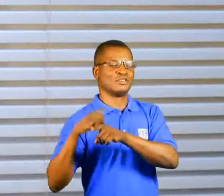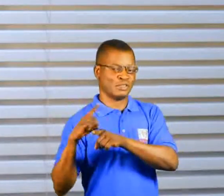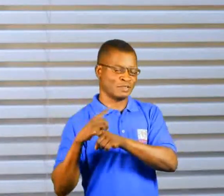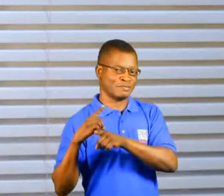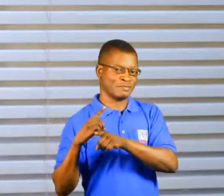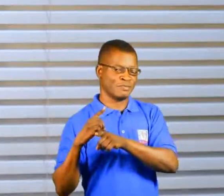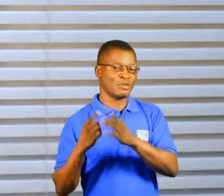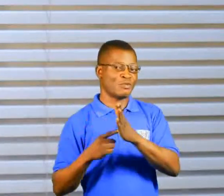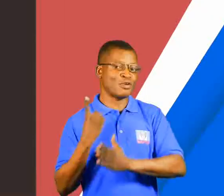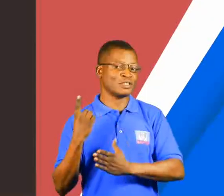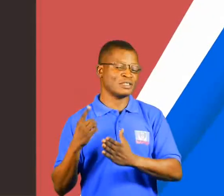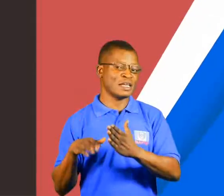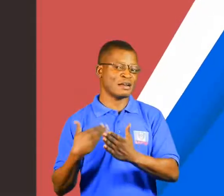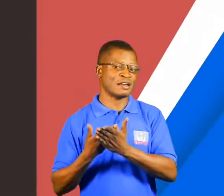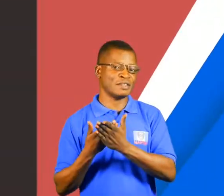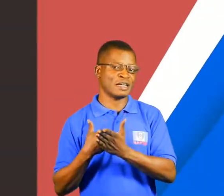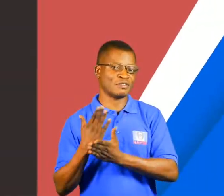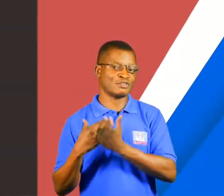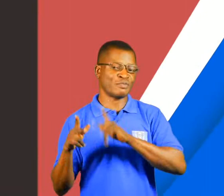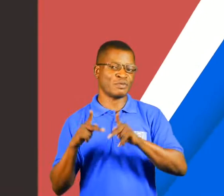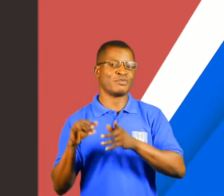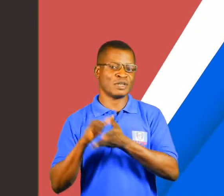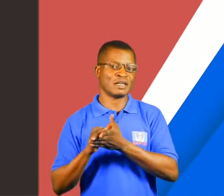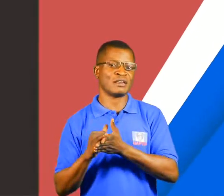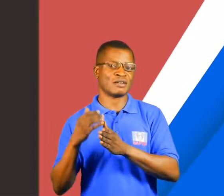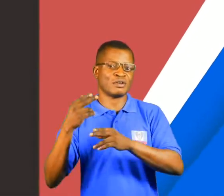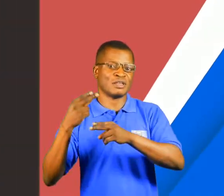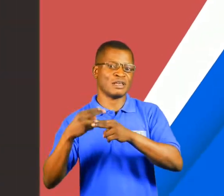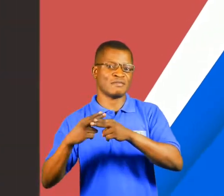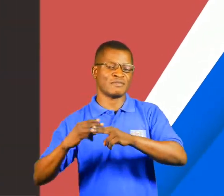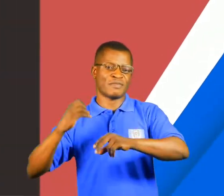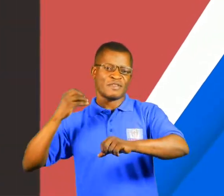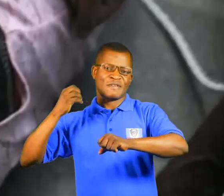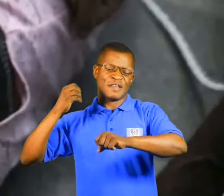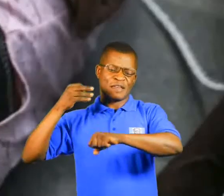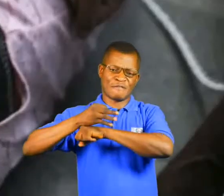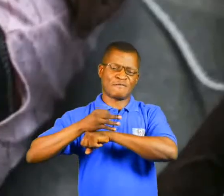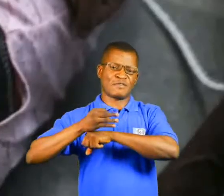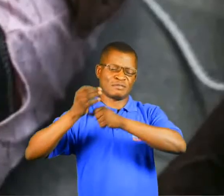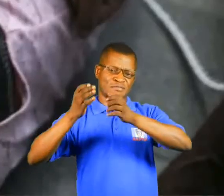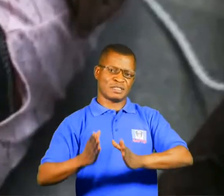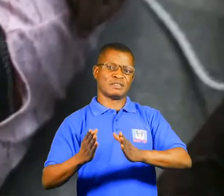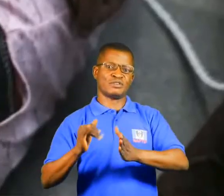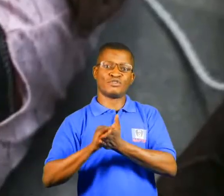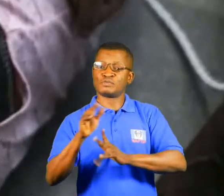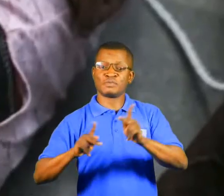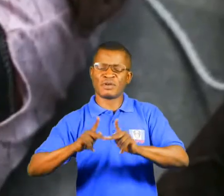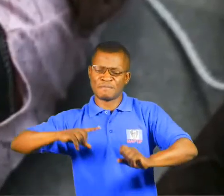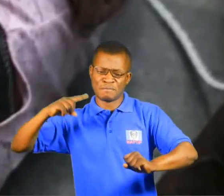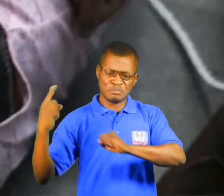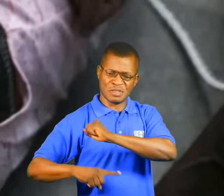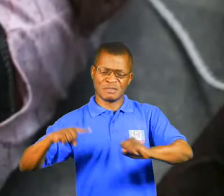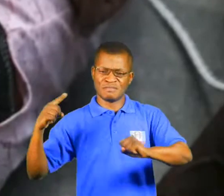and then exploitation starts, there are certain people that we refer to as enforcers. These are the people that will torture the victims,